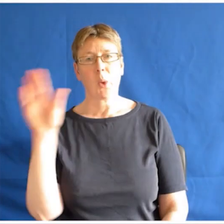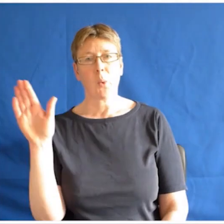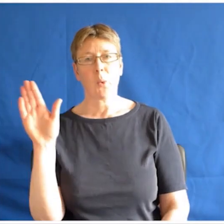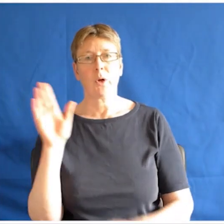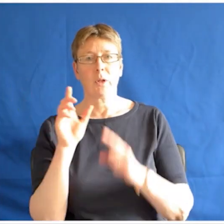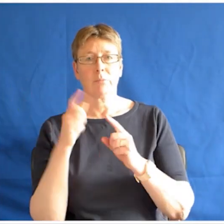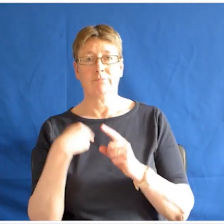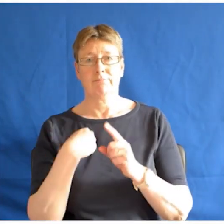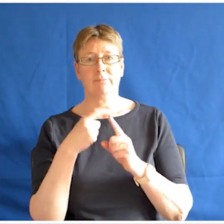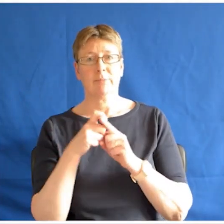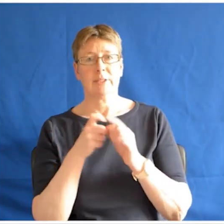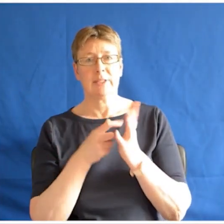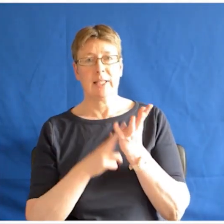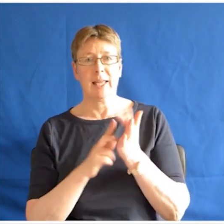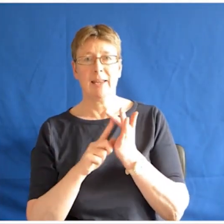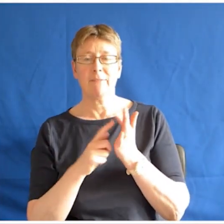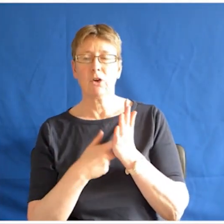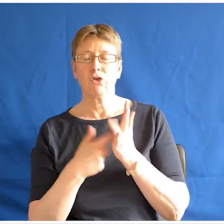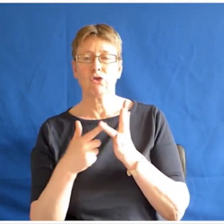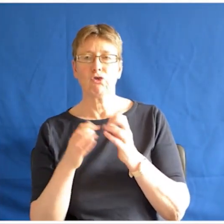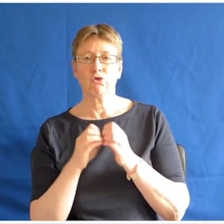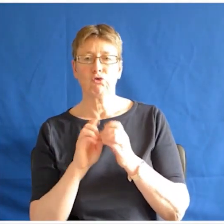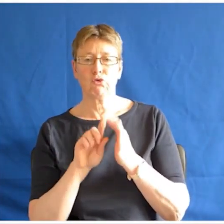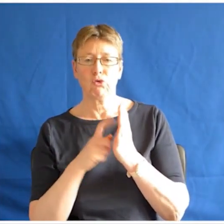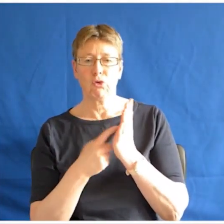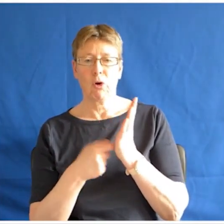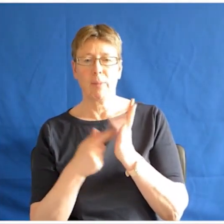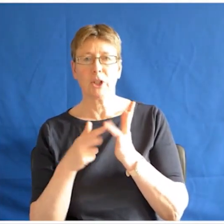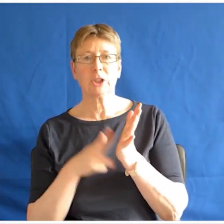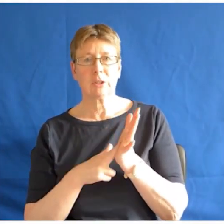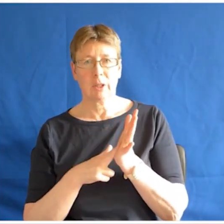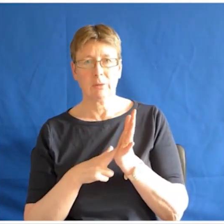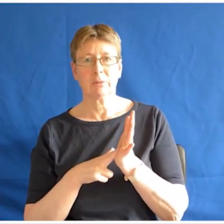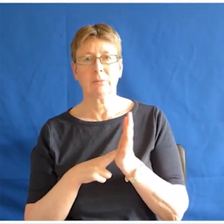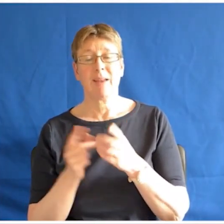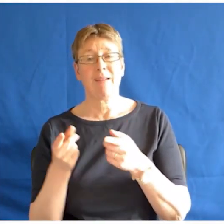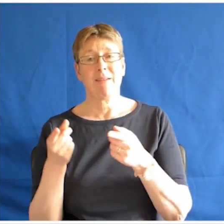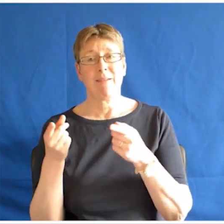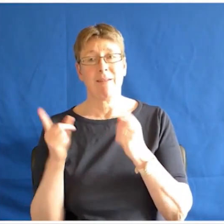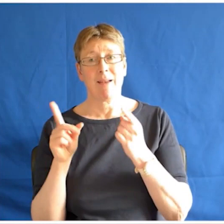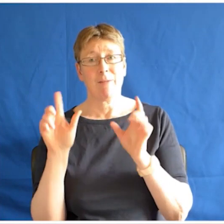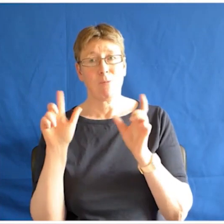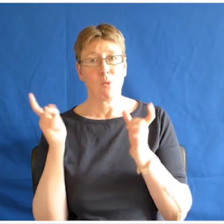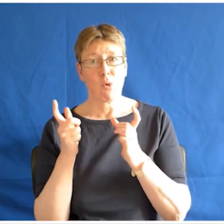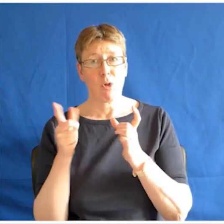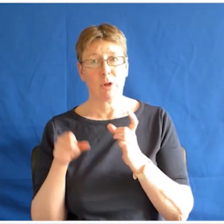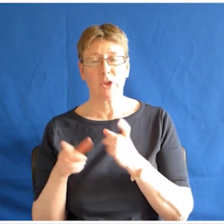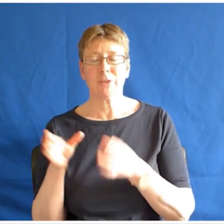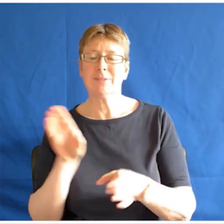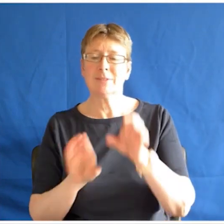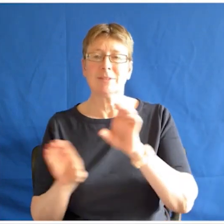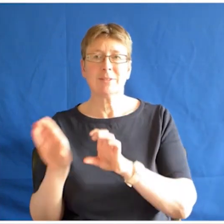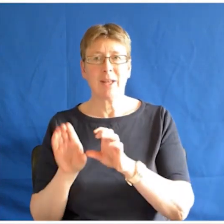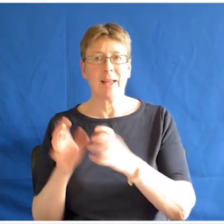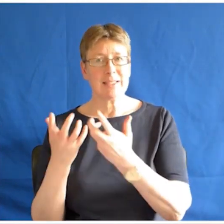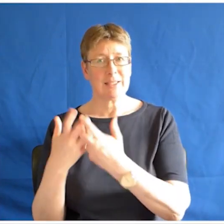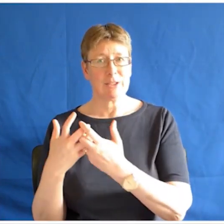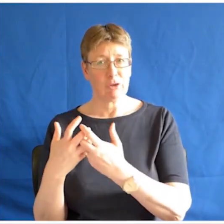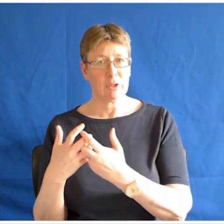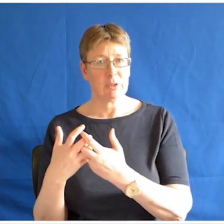Hello. I'm Dave Robertson. I'm the head of College of Science and Engineering. And firstly, well done